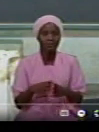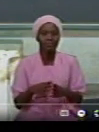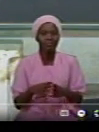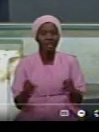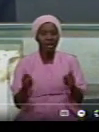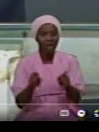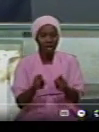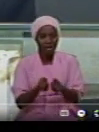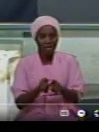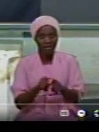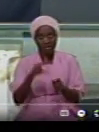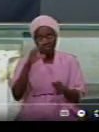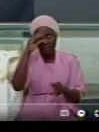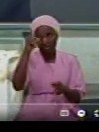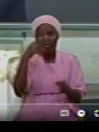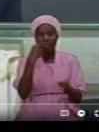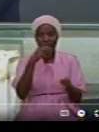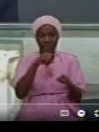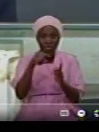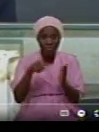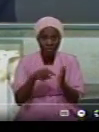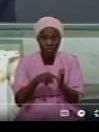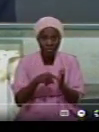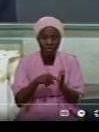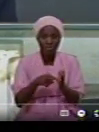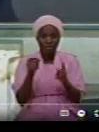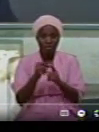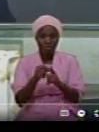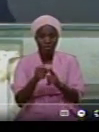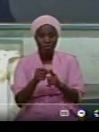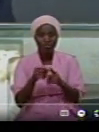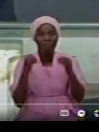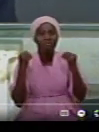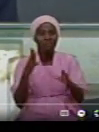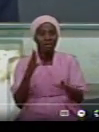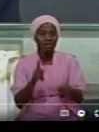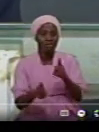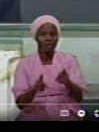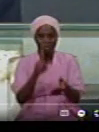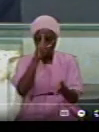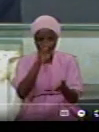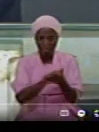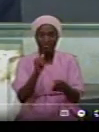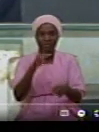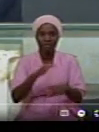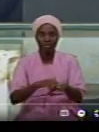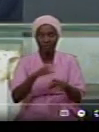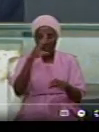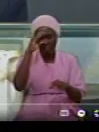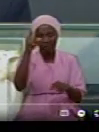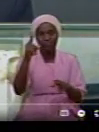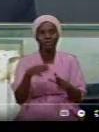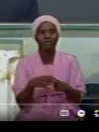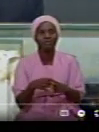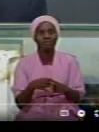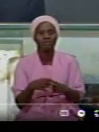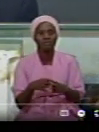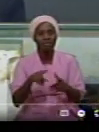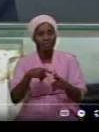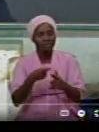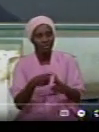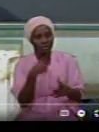these words, many believed on him. Then said Jesus to those Jews who believed on